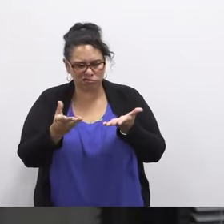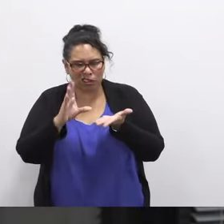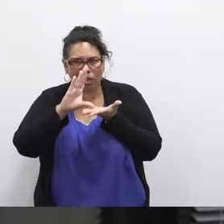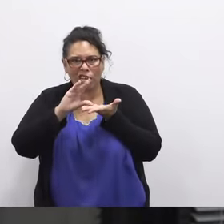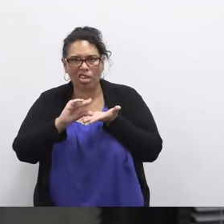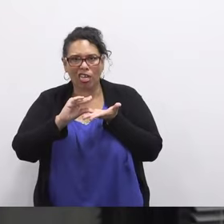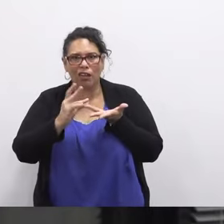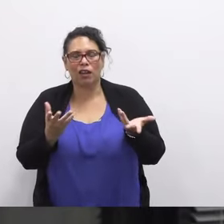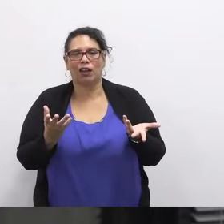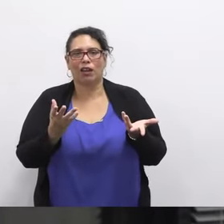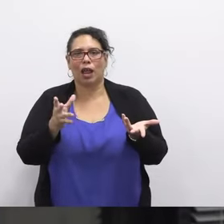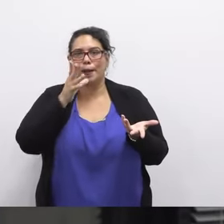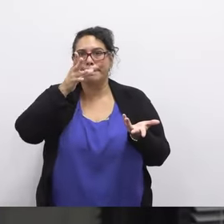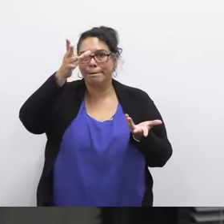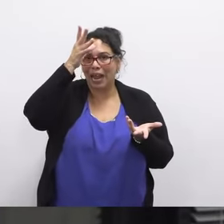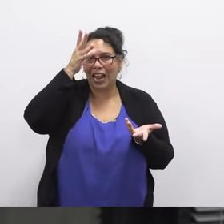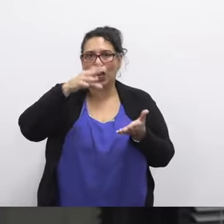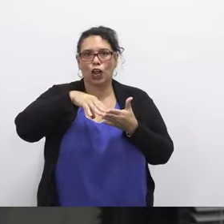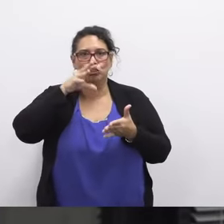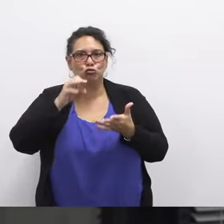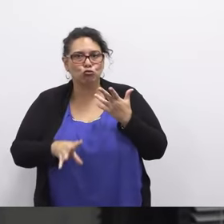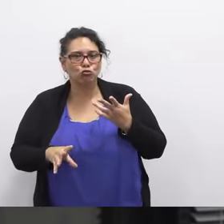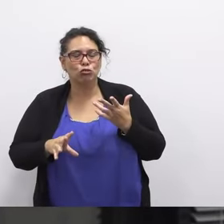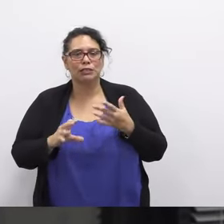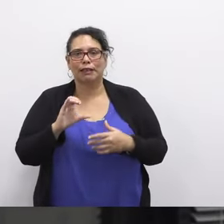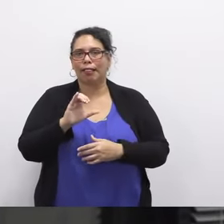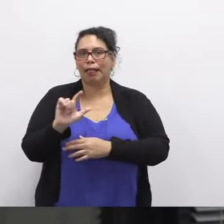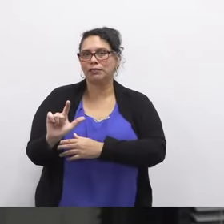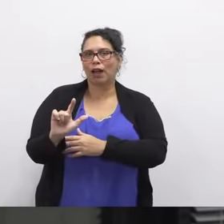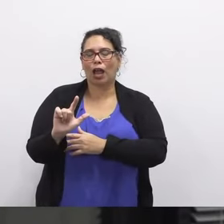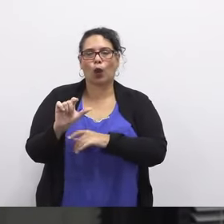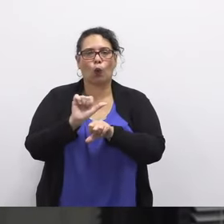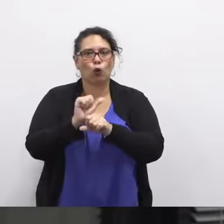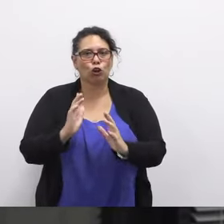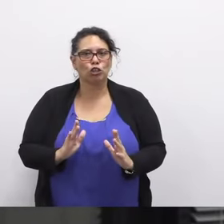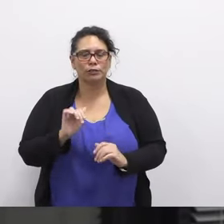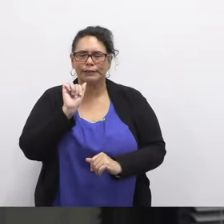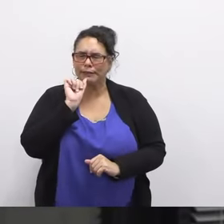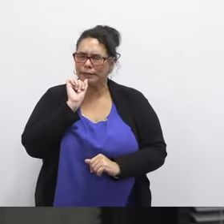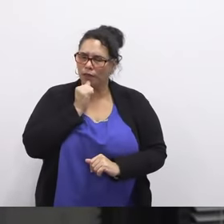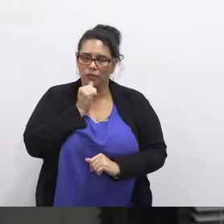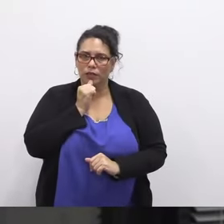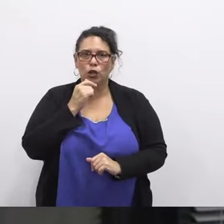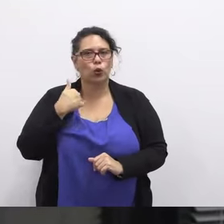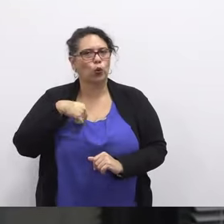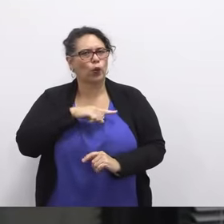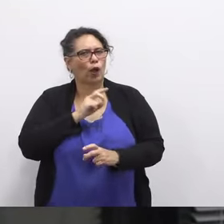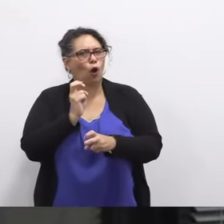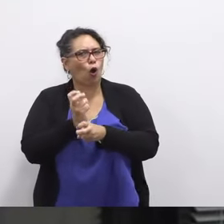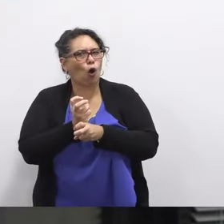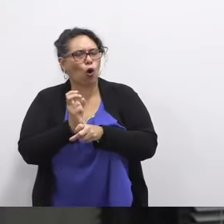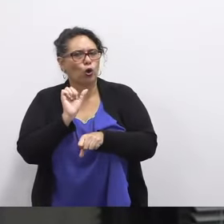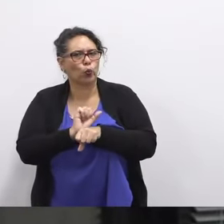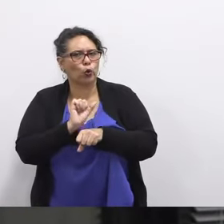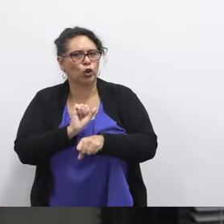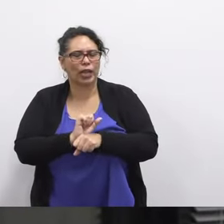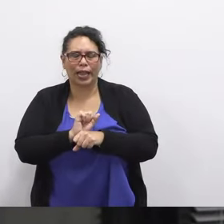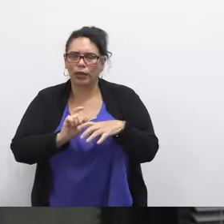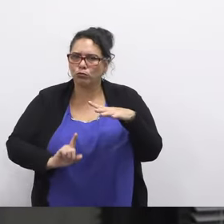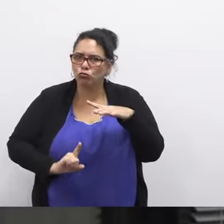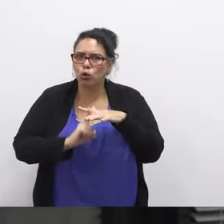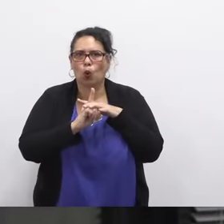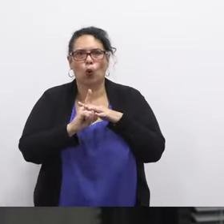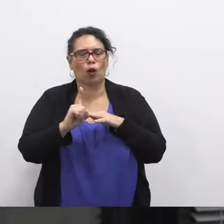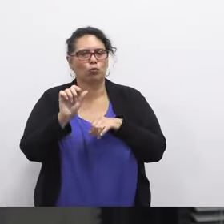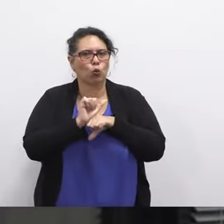and classified workers are suffering. We classified employees are hardworking and devoted employees who show up